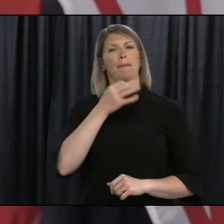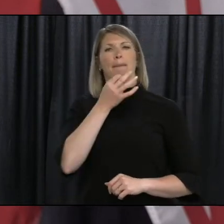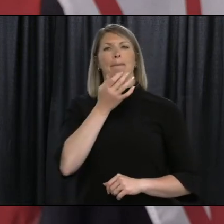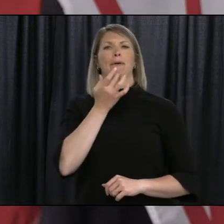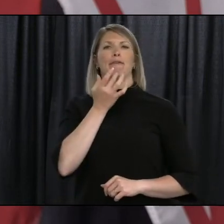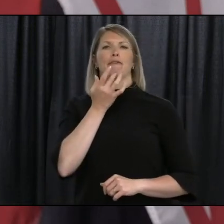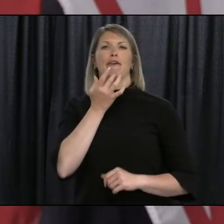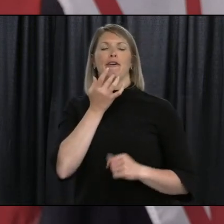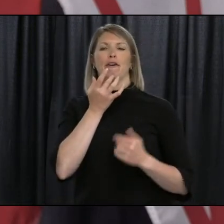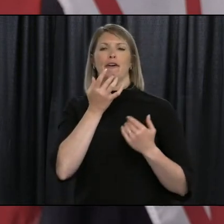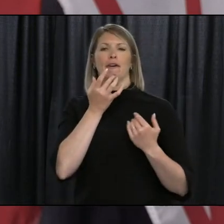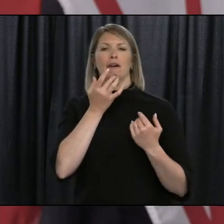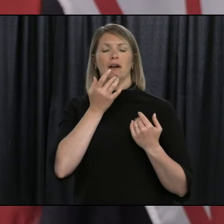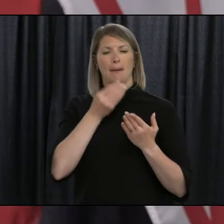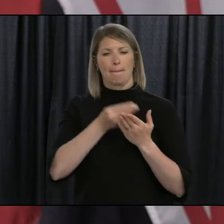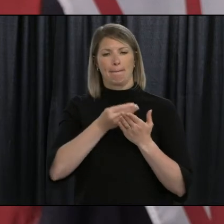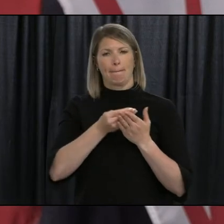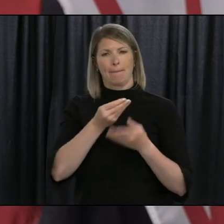within 1%